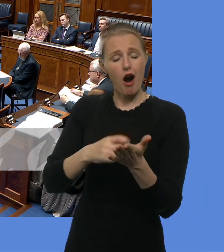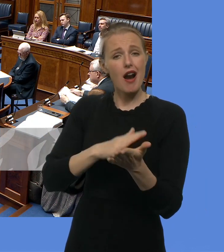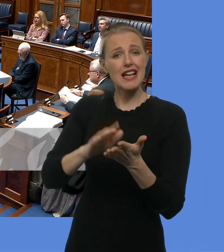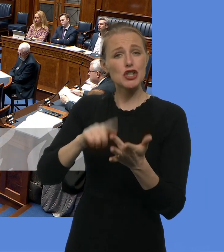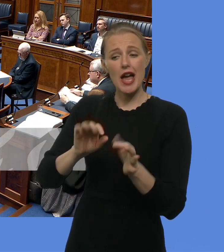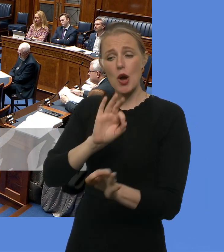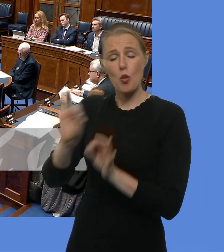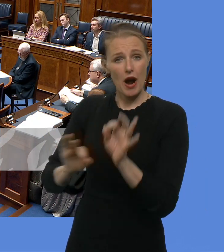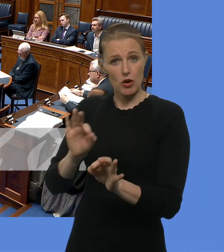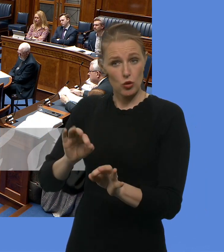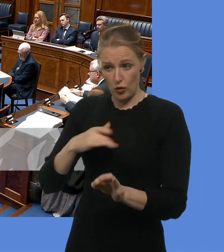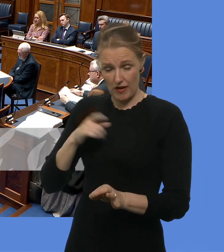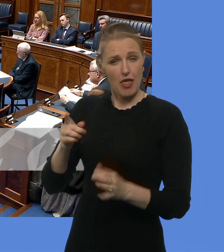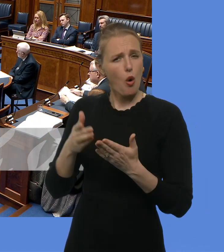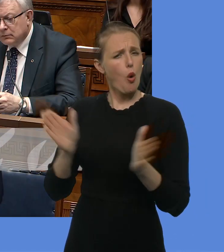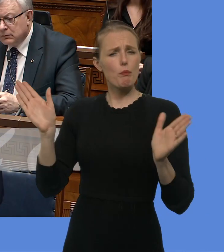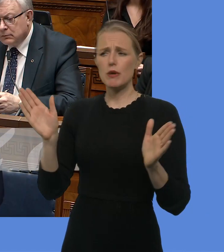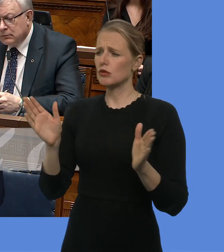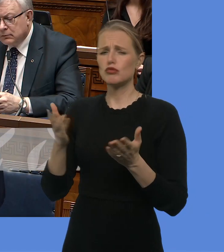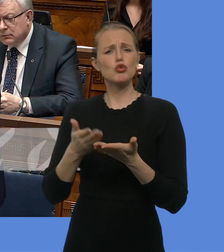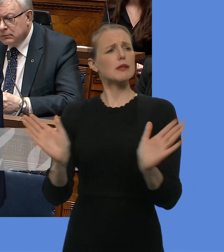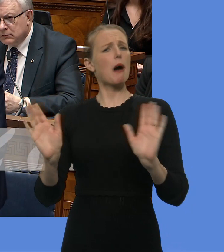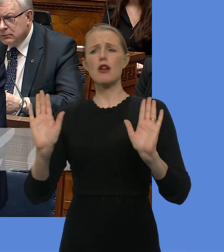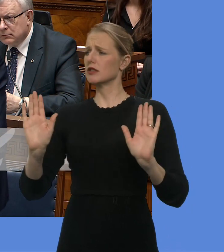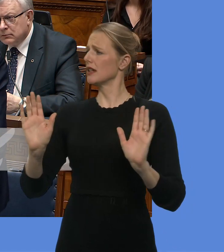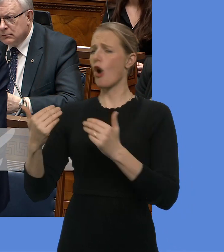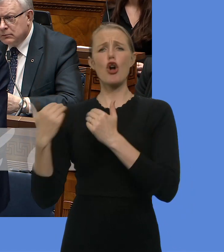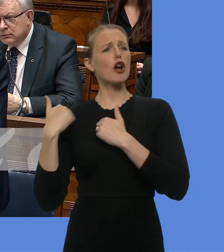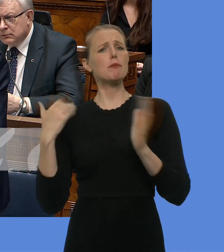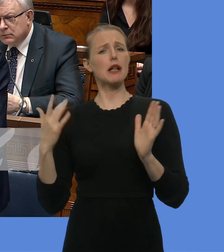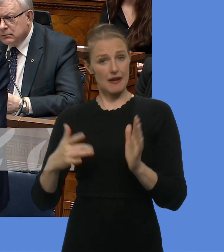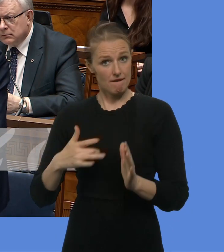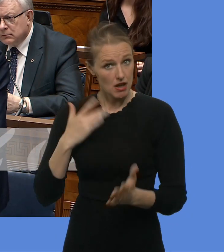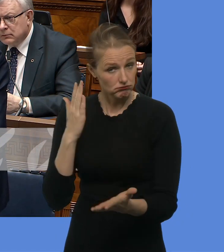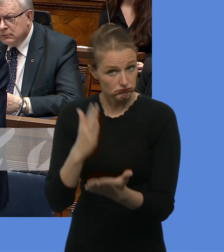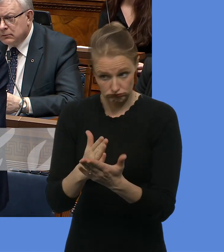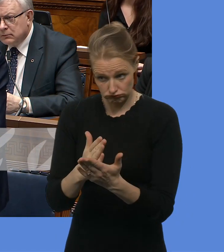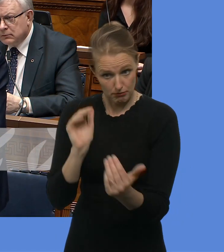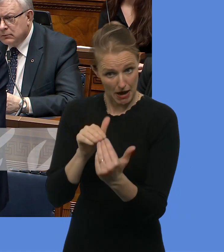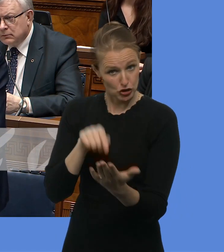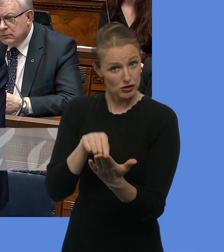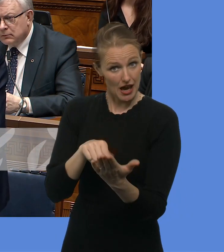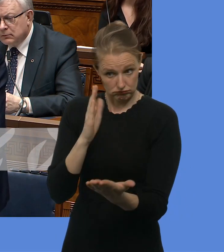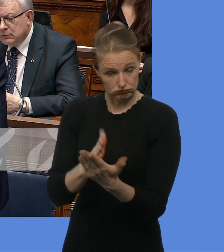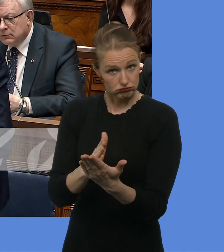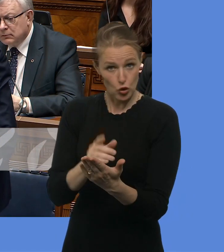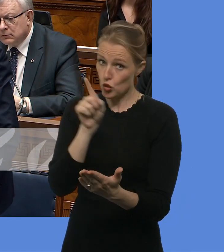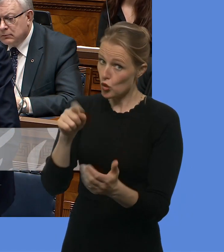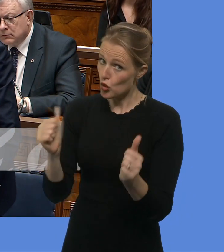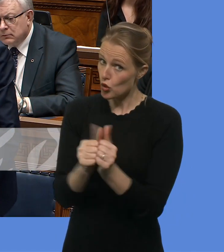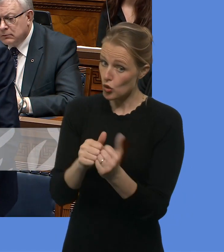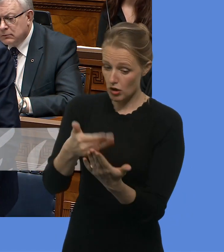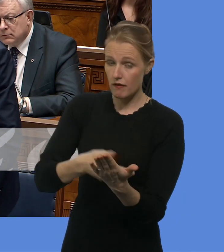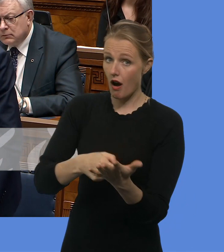openness, transparency and proper accountability? Are you satisfied that it meets that test that you set following the publication of